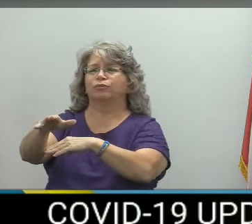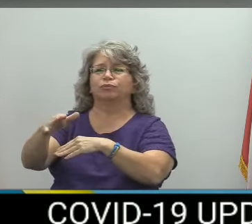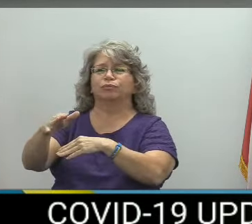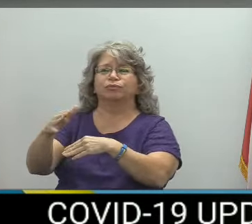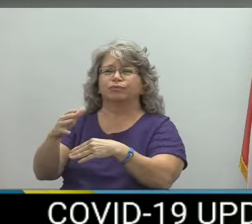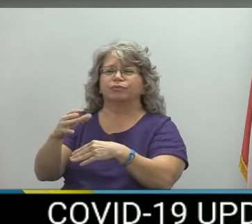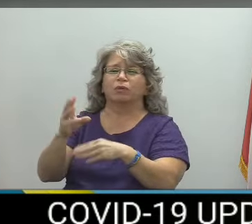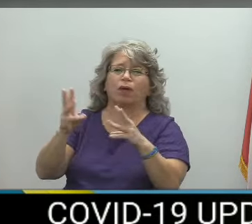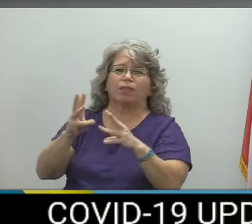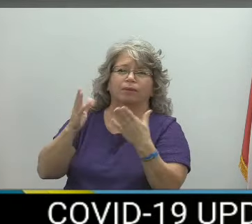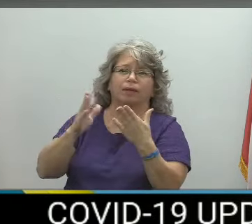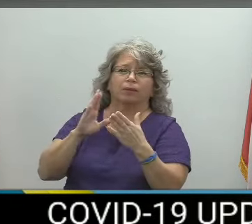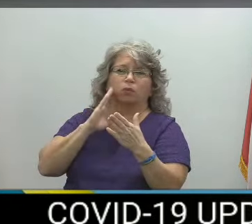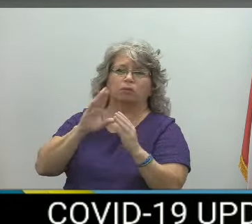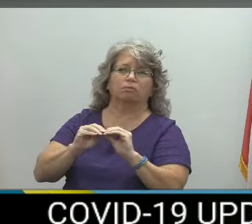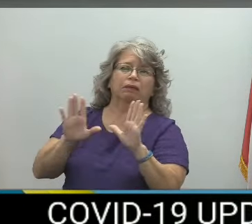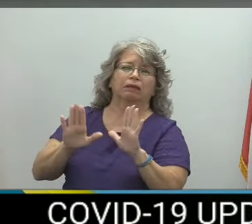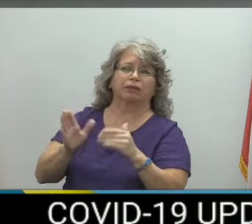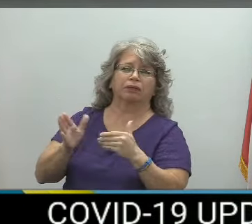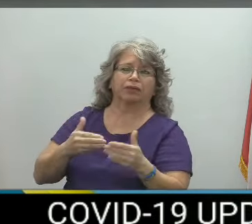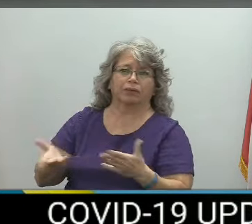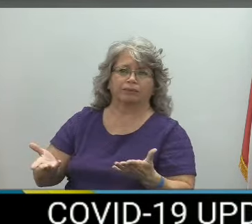bit.